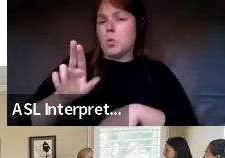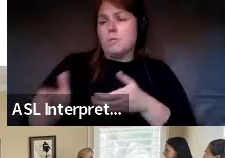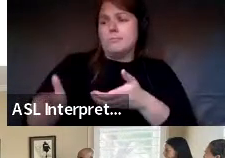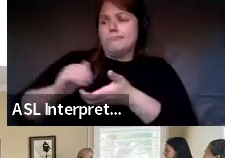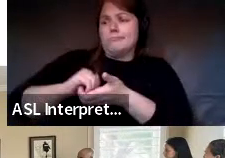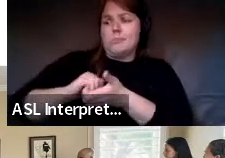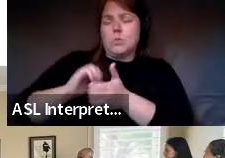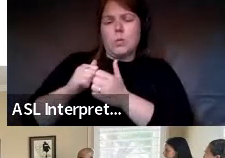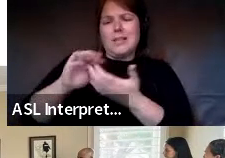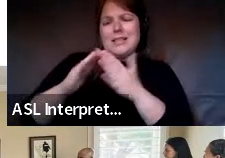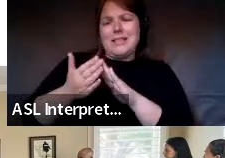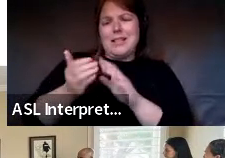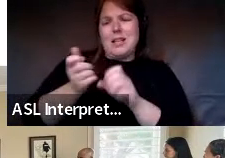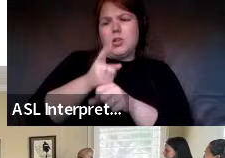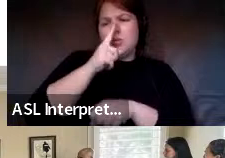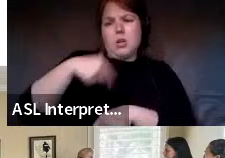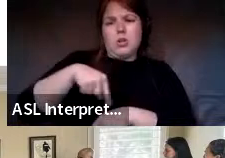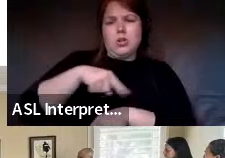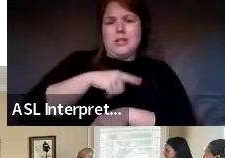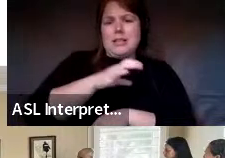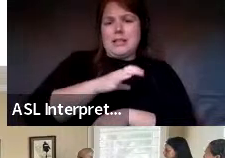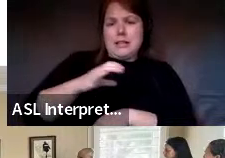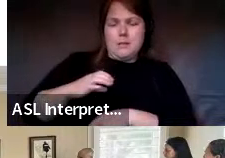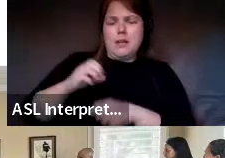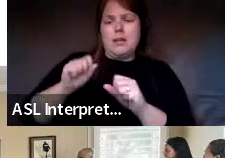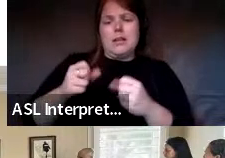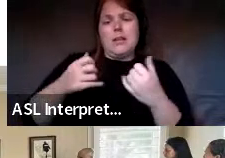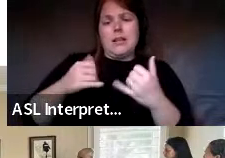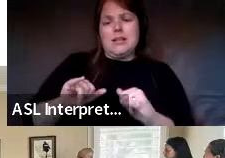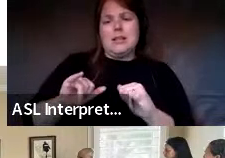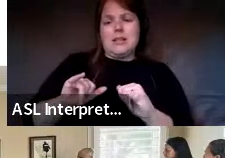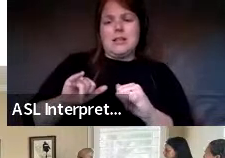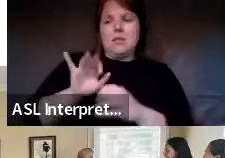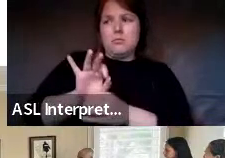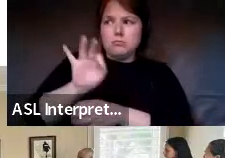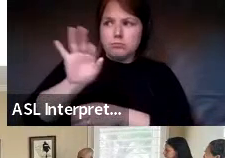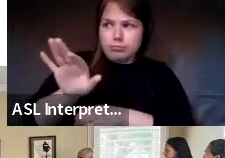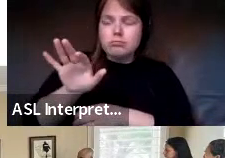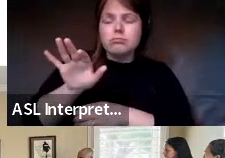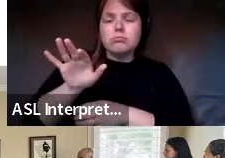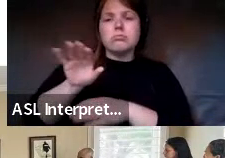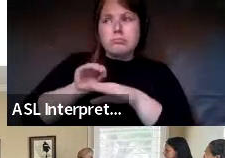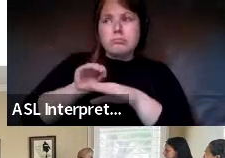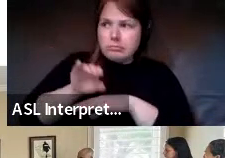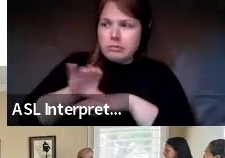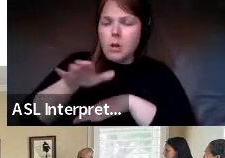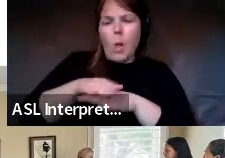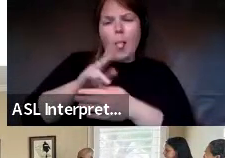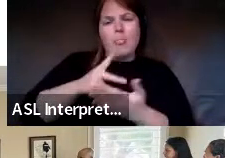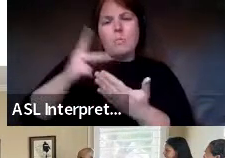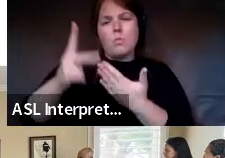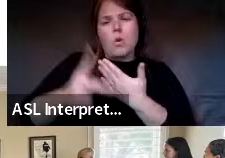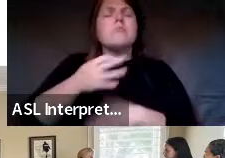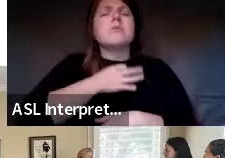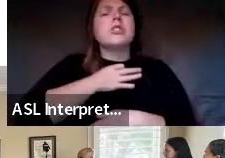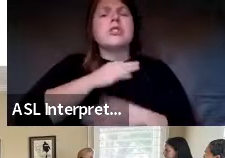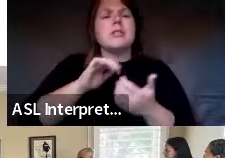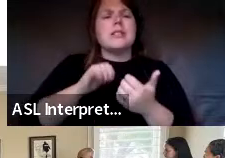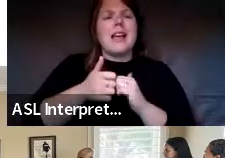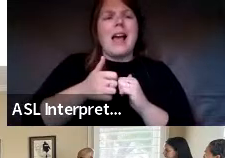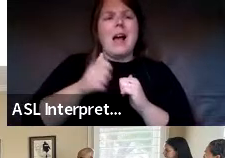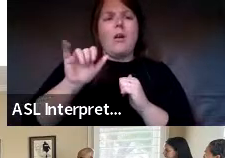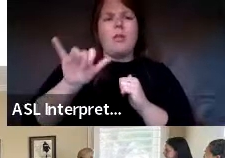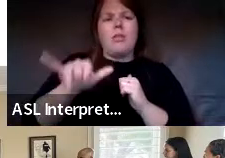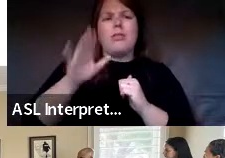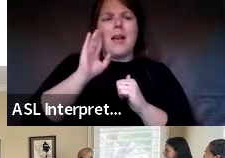this committee is able to give meaningful input into the program? Just kind of curious about how that dynamic would